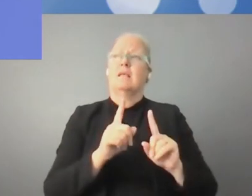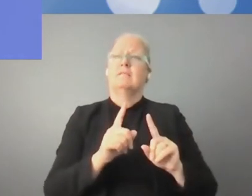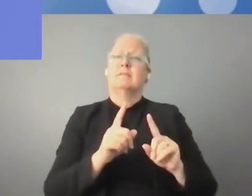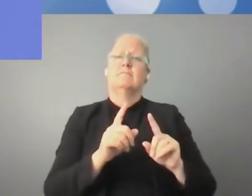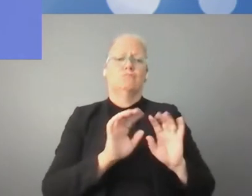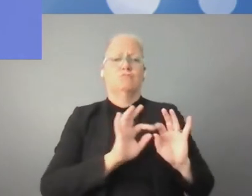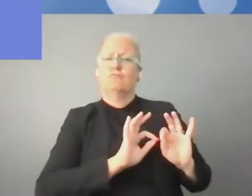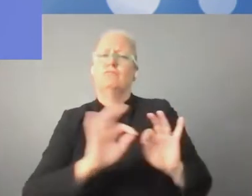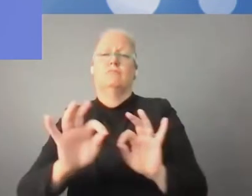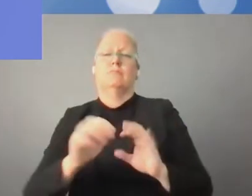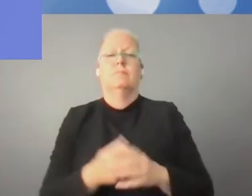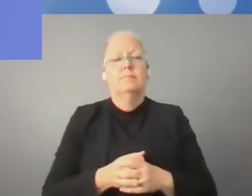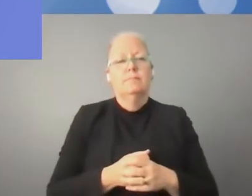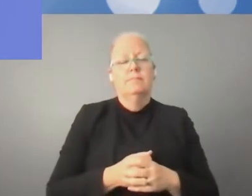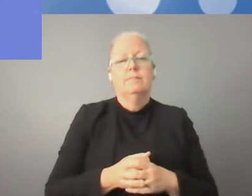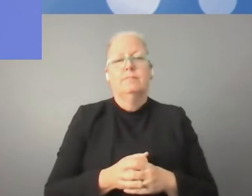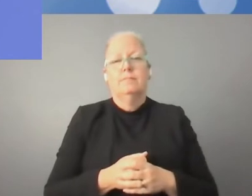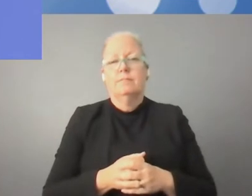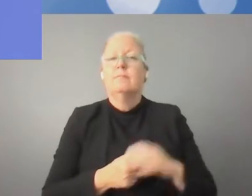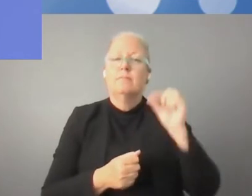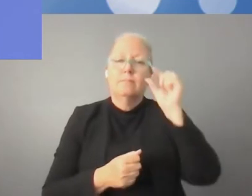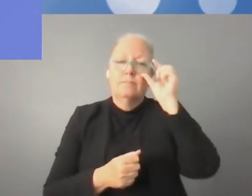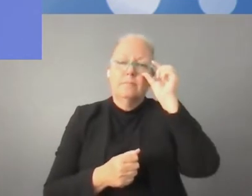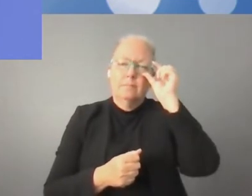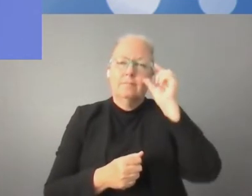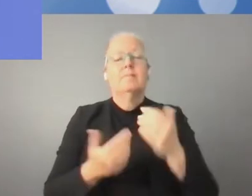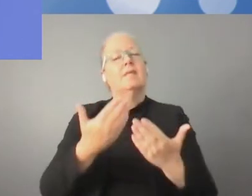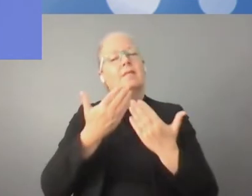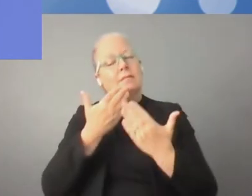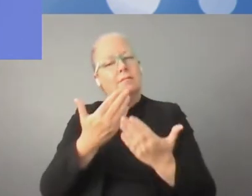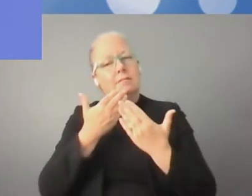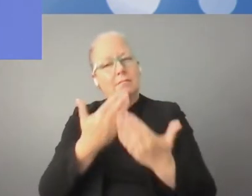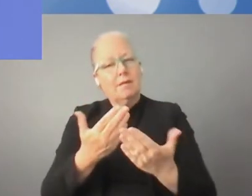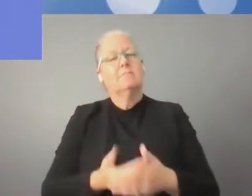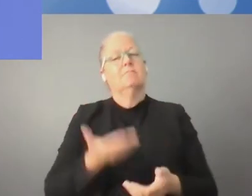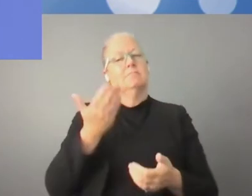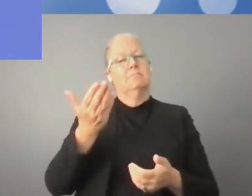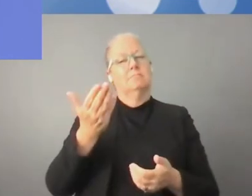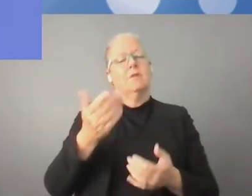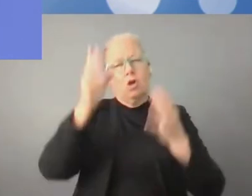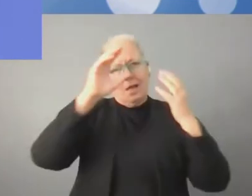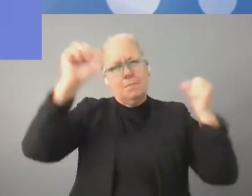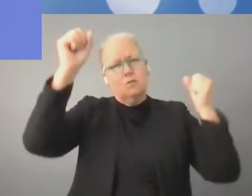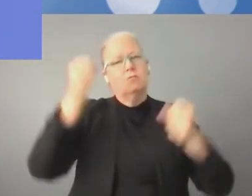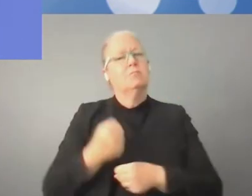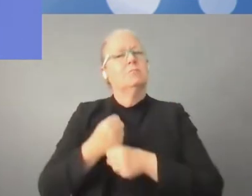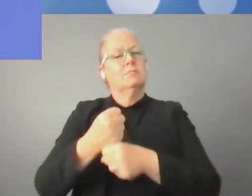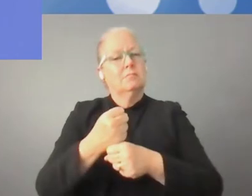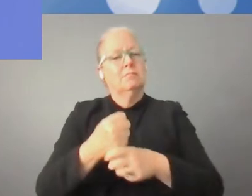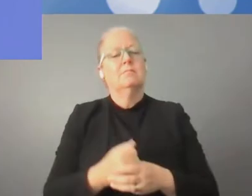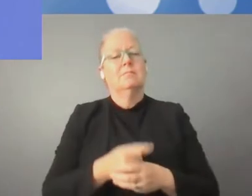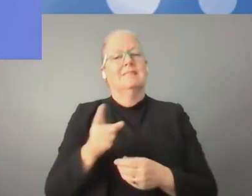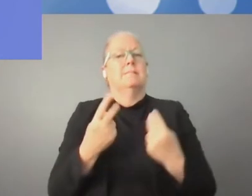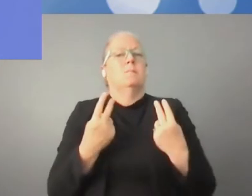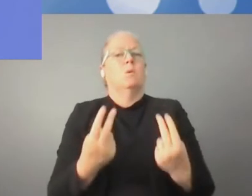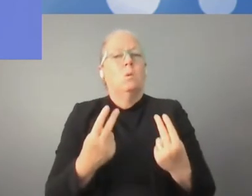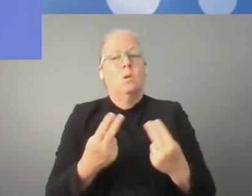thank you ambassador so it's really important to regulate but always not to over regulate yeah because it may slow down the innovation and